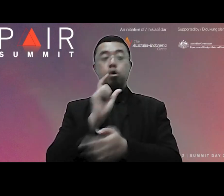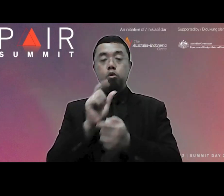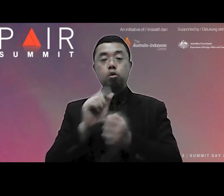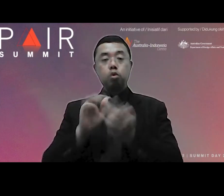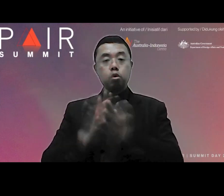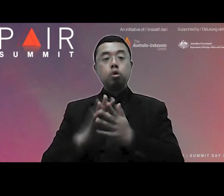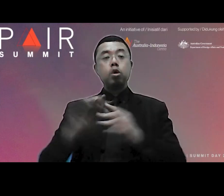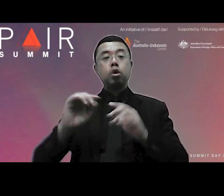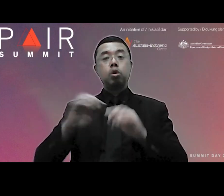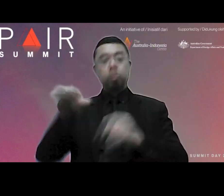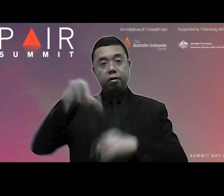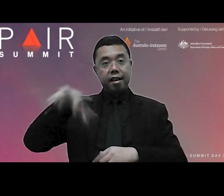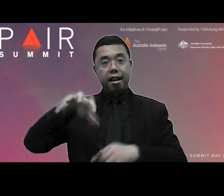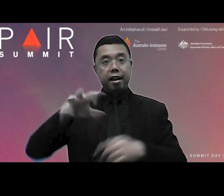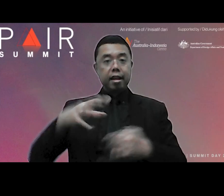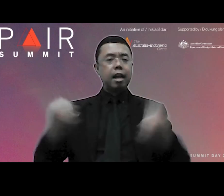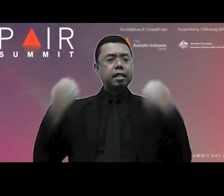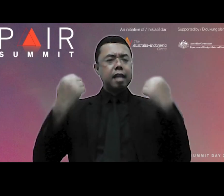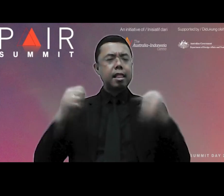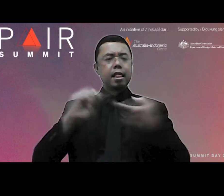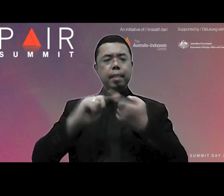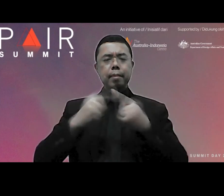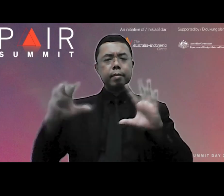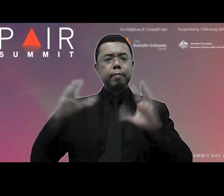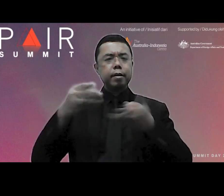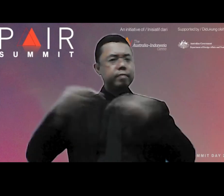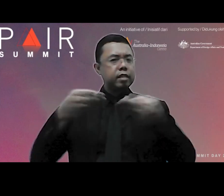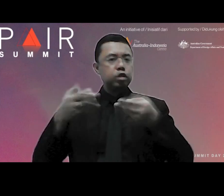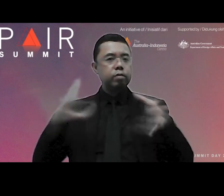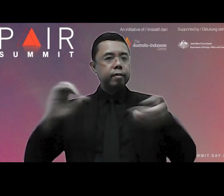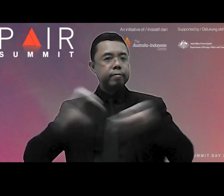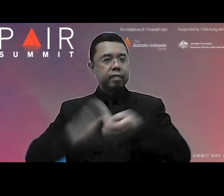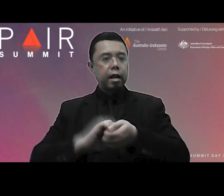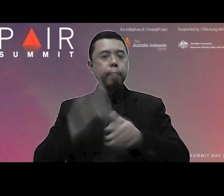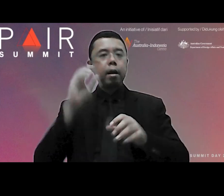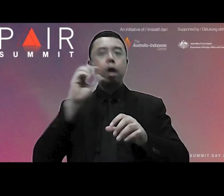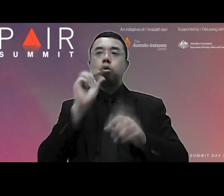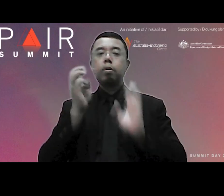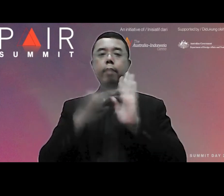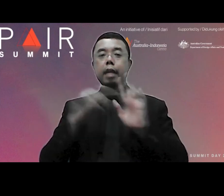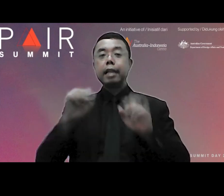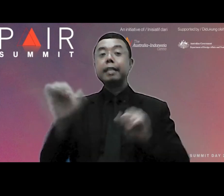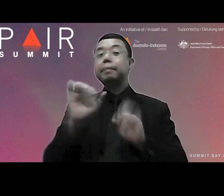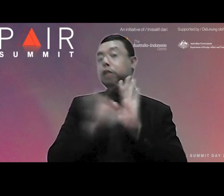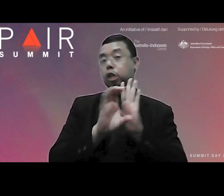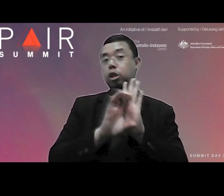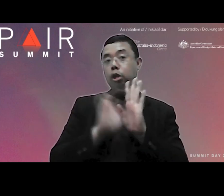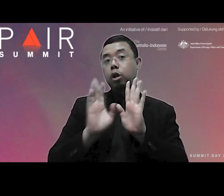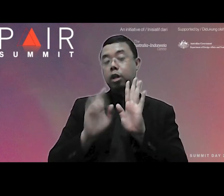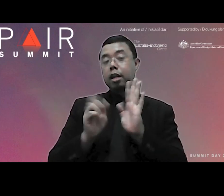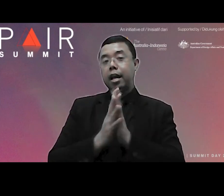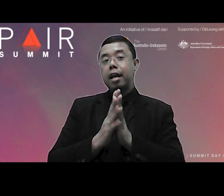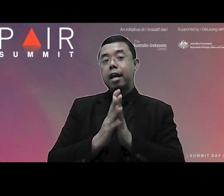collaborate together in this area, as outlined in Australia's recently launched Blueprint for Trade and Investment with